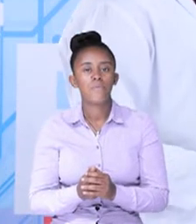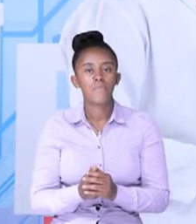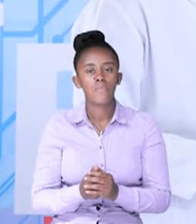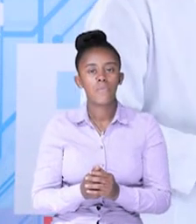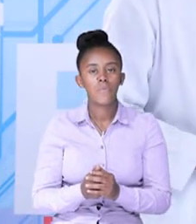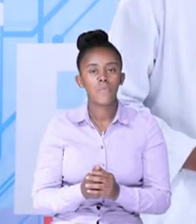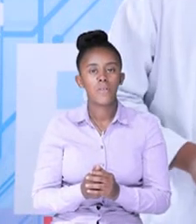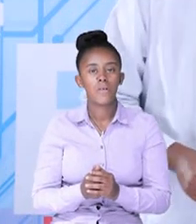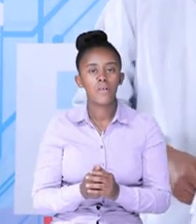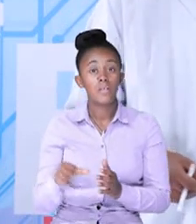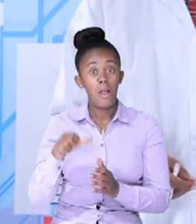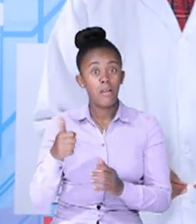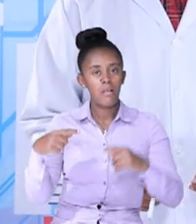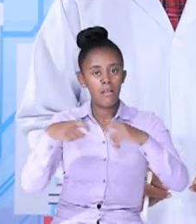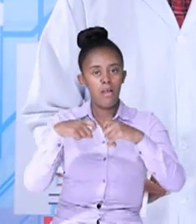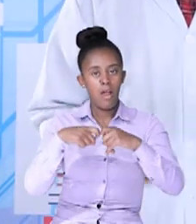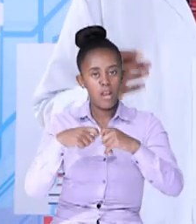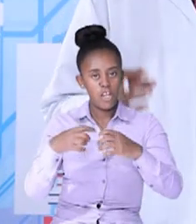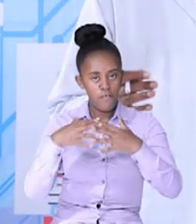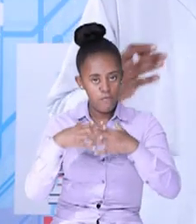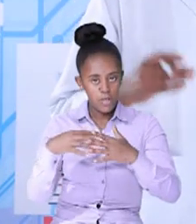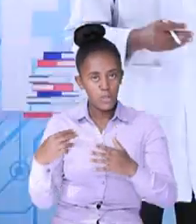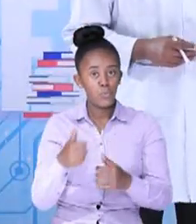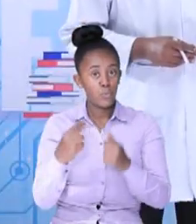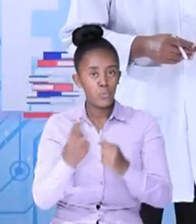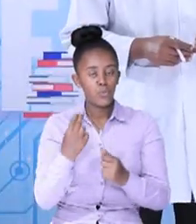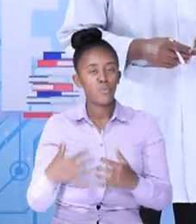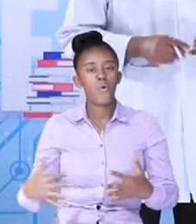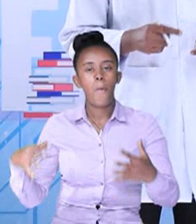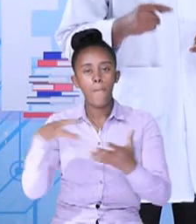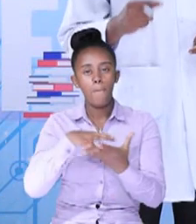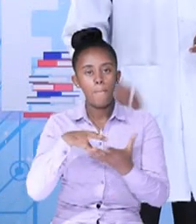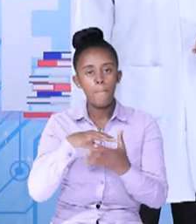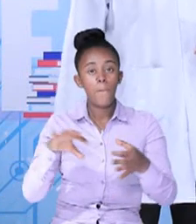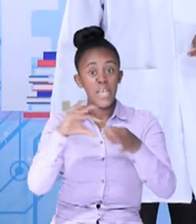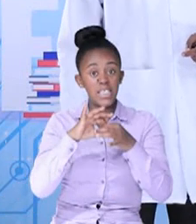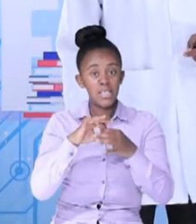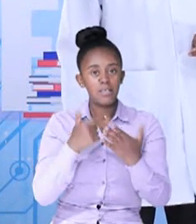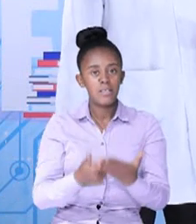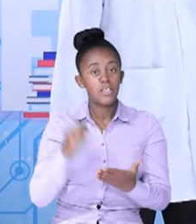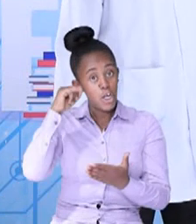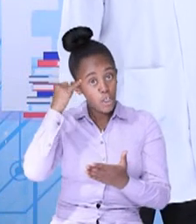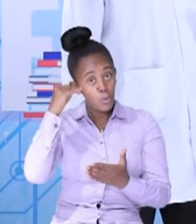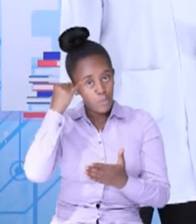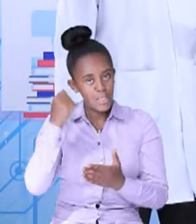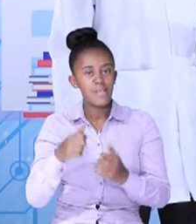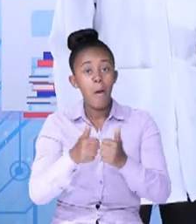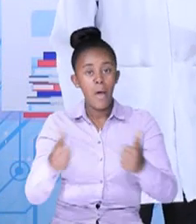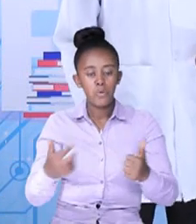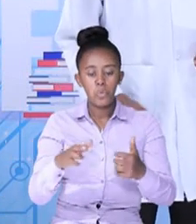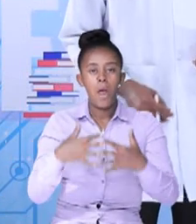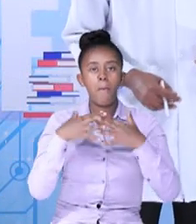the other electrical device which uses a combination or mixed field is J.J. Thomson's apparatus. And J.J.